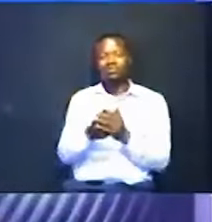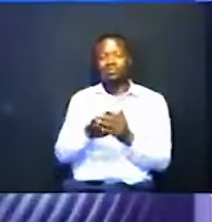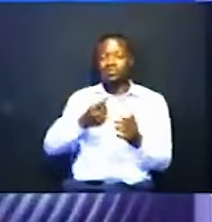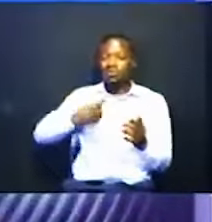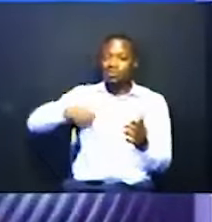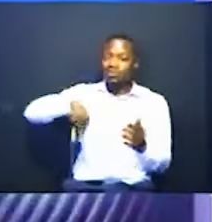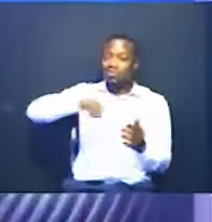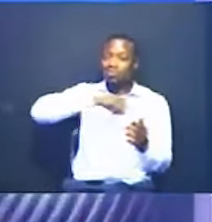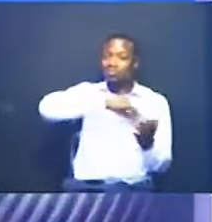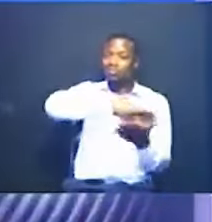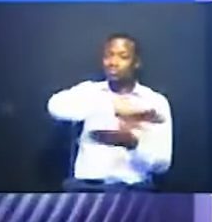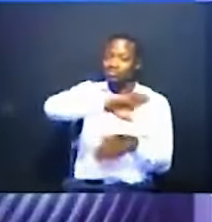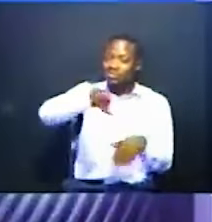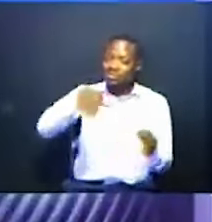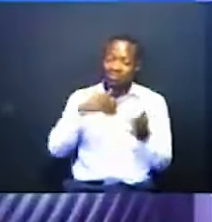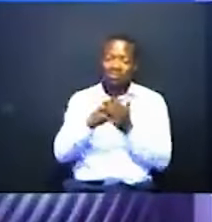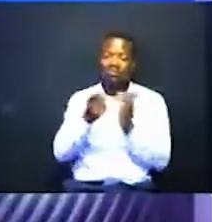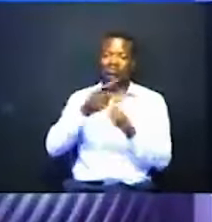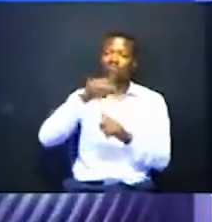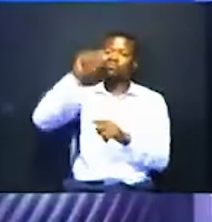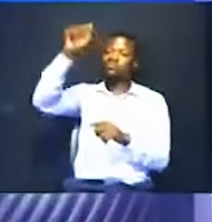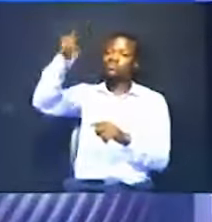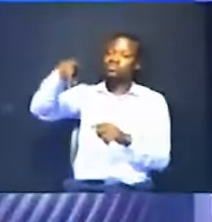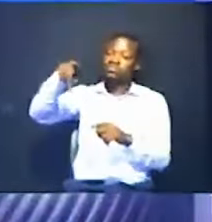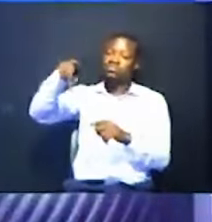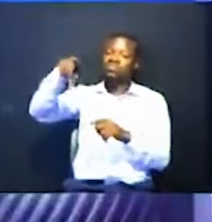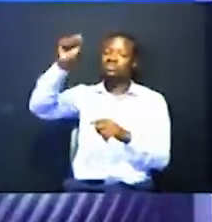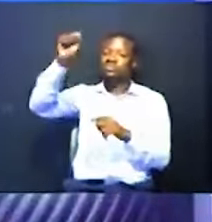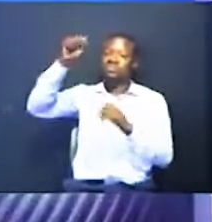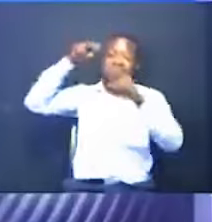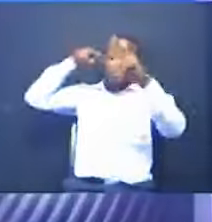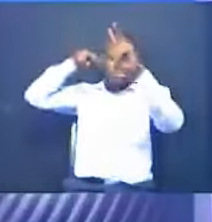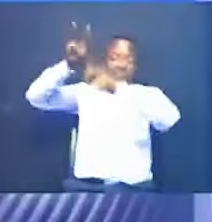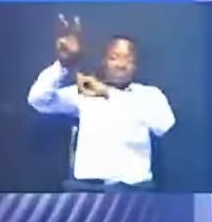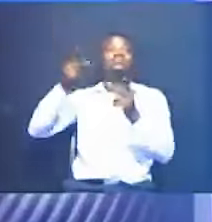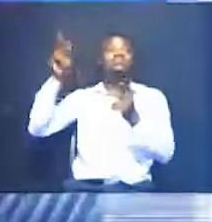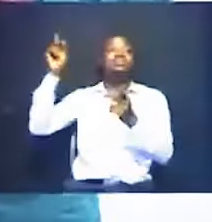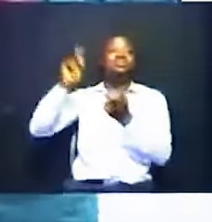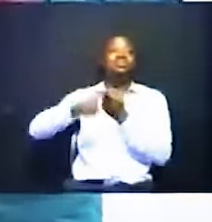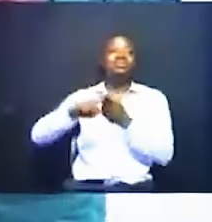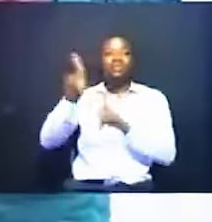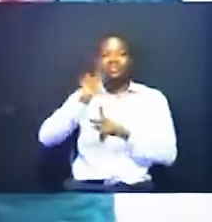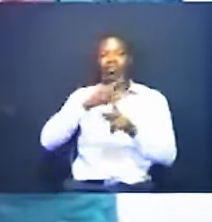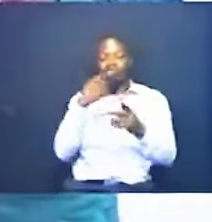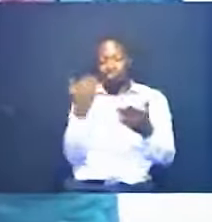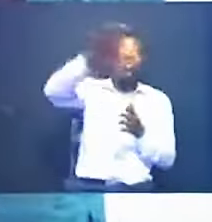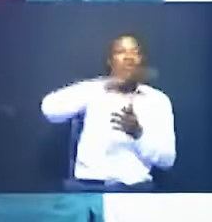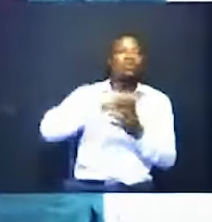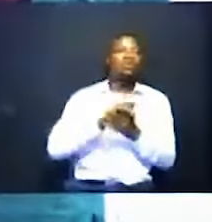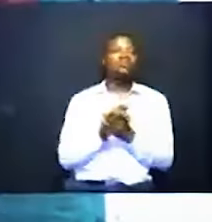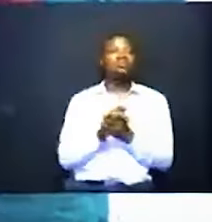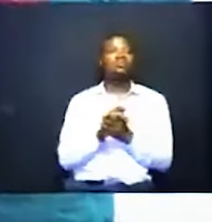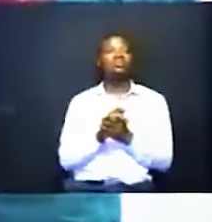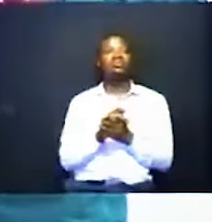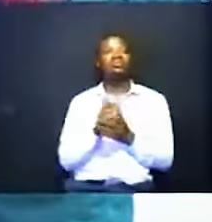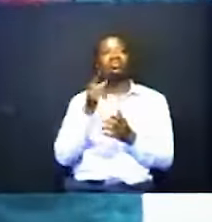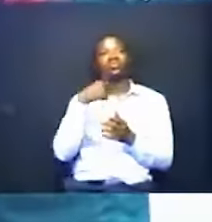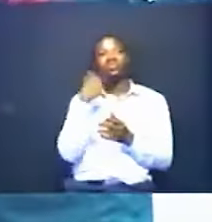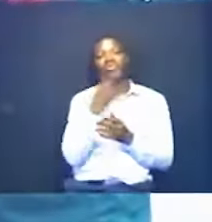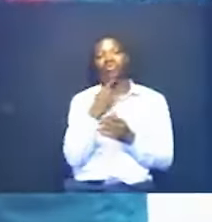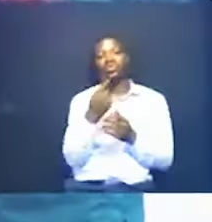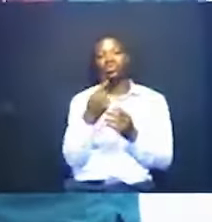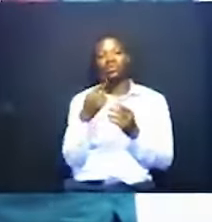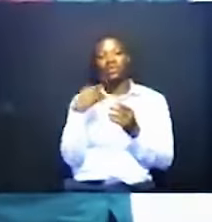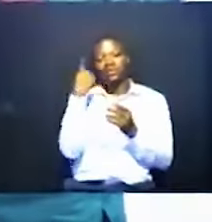we all of us, from the apostle, prophet, to the one who has just converted, we all, who with